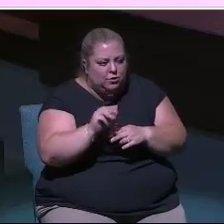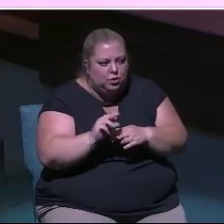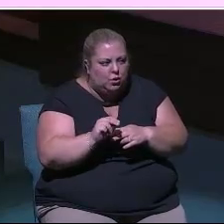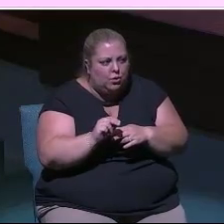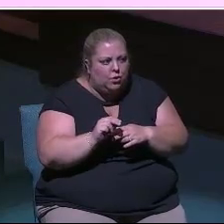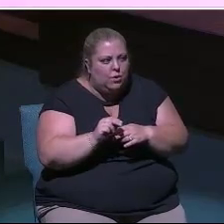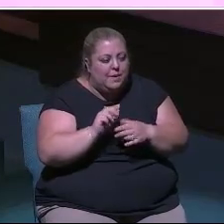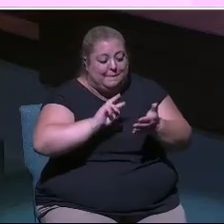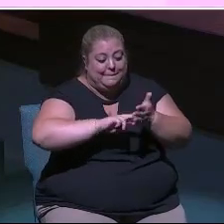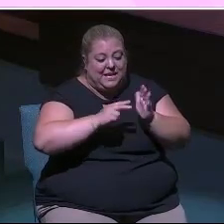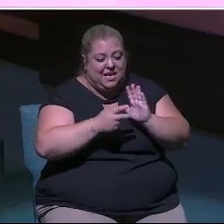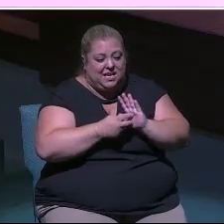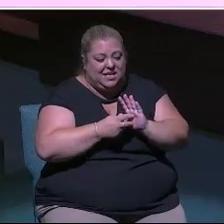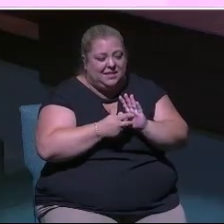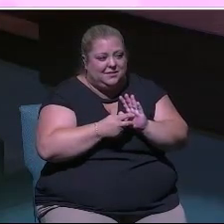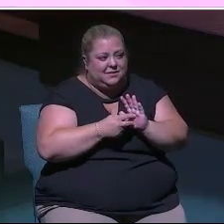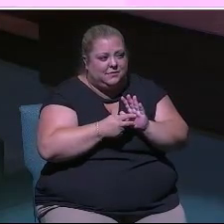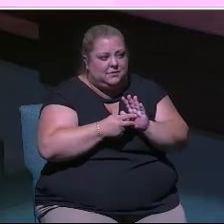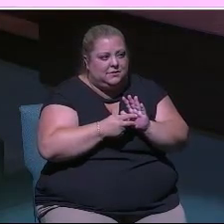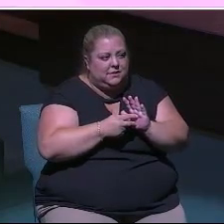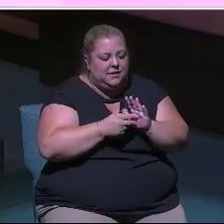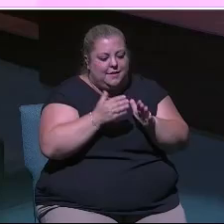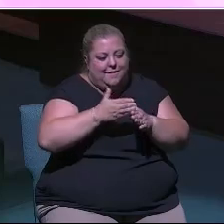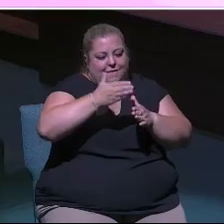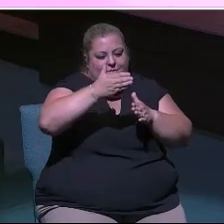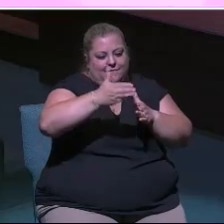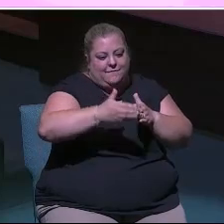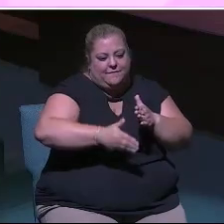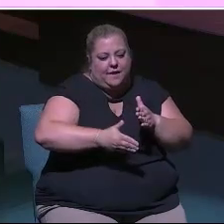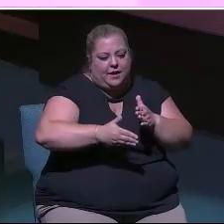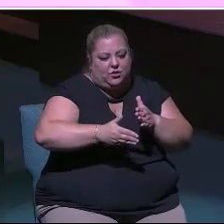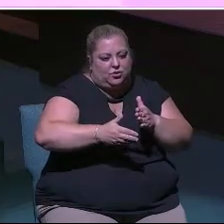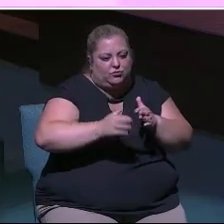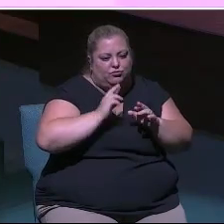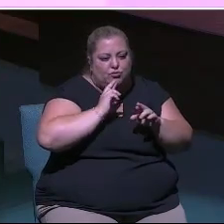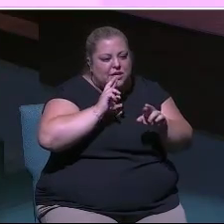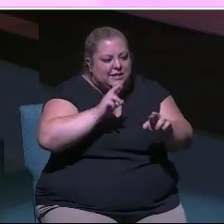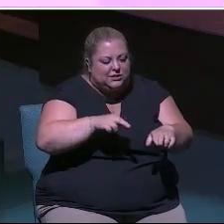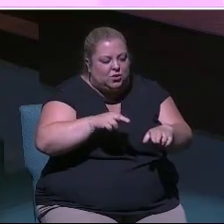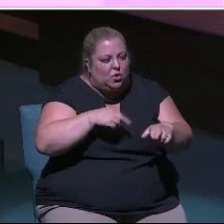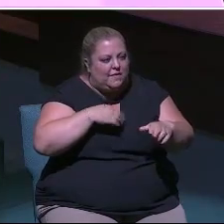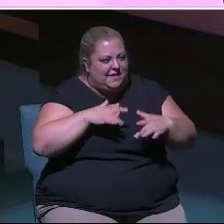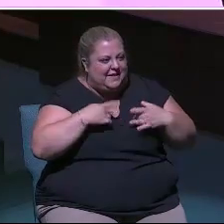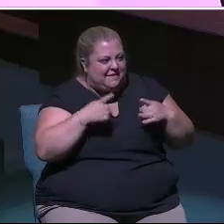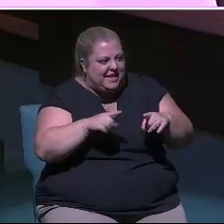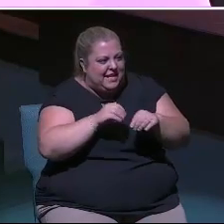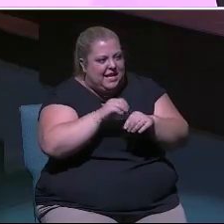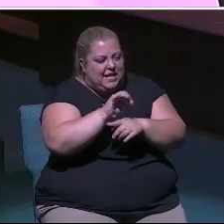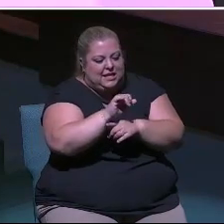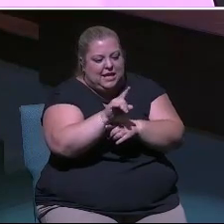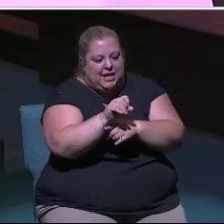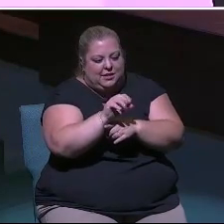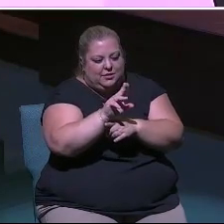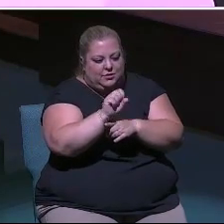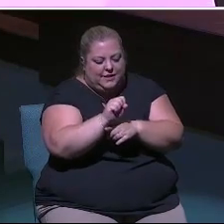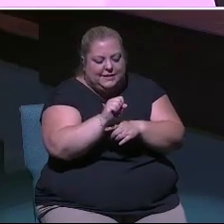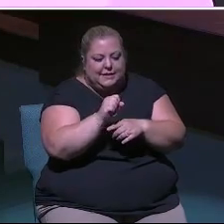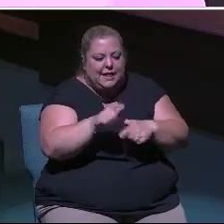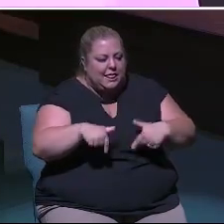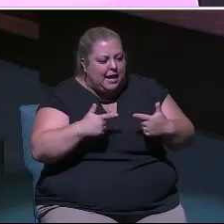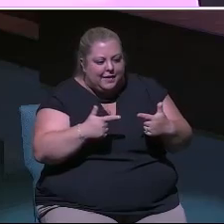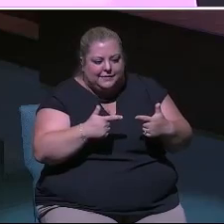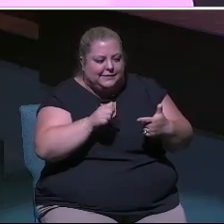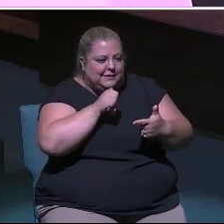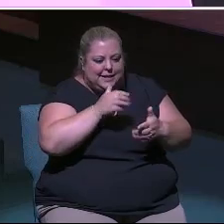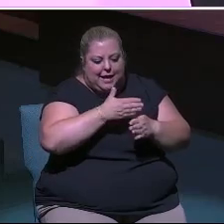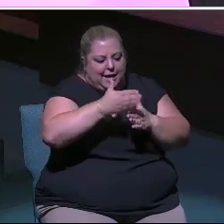that the ultimate outcome of this event in Lazarus' life will not be death. though